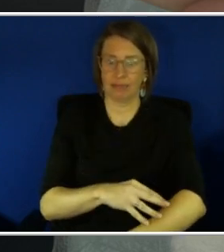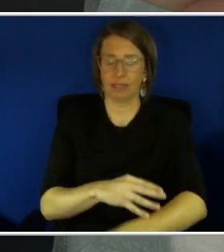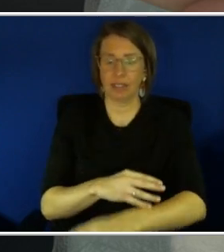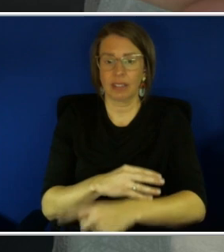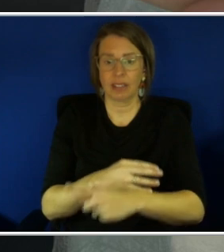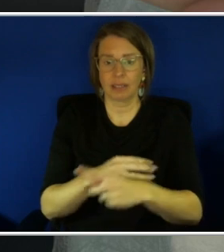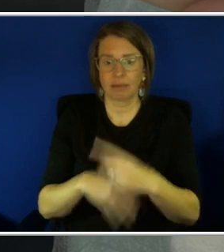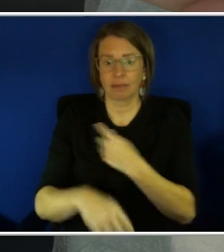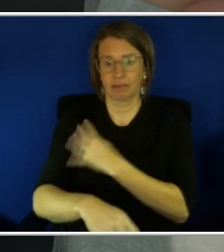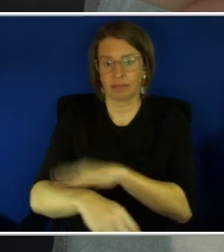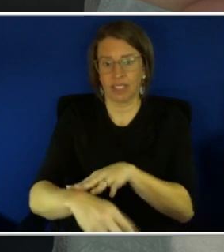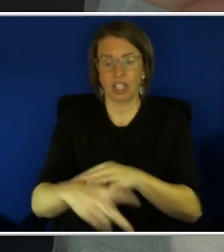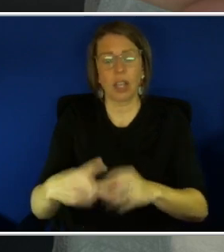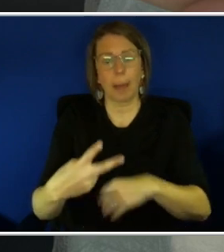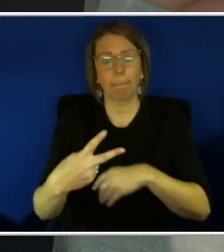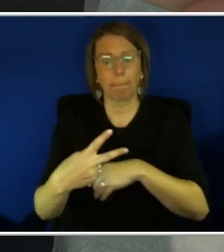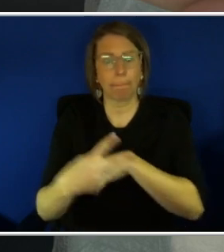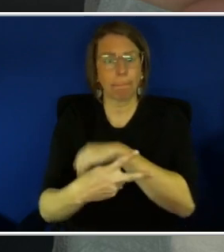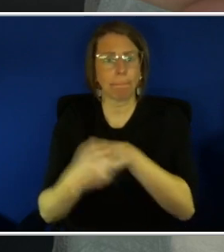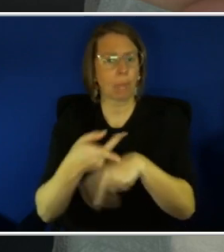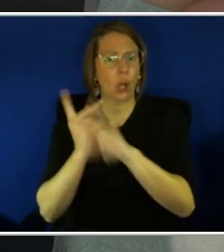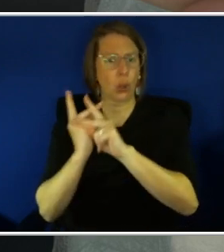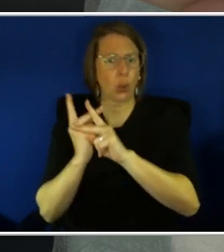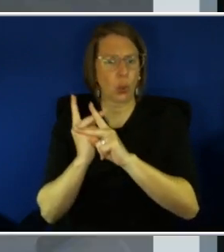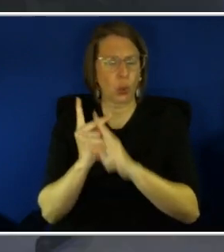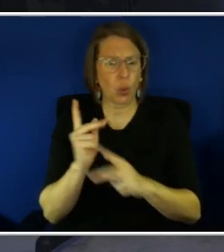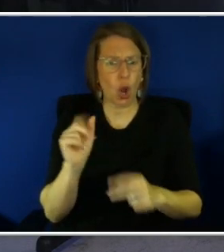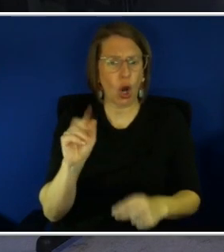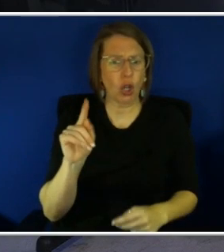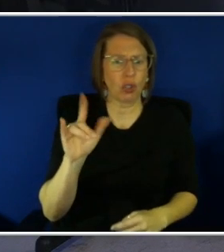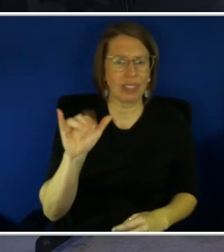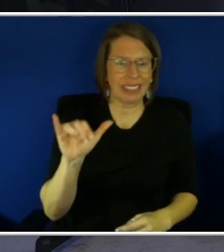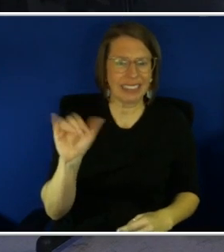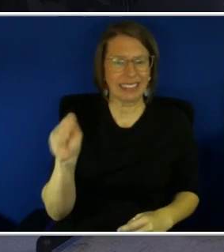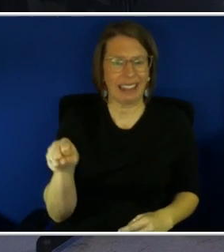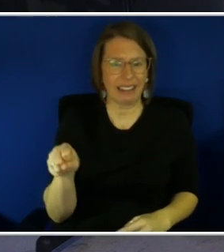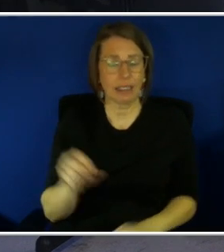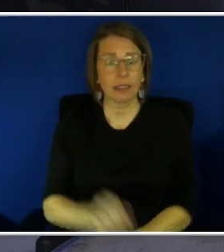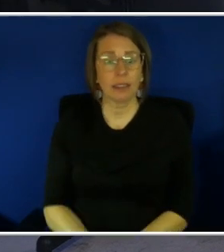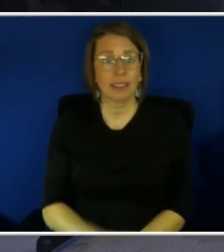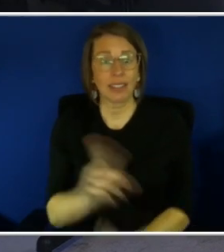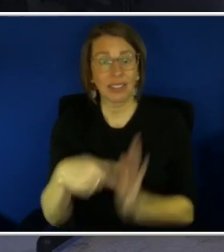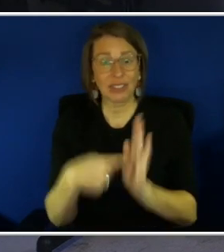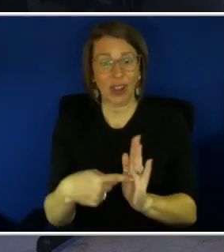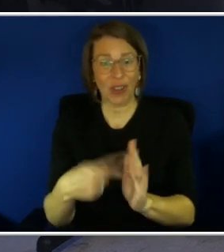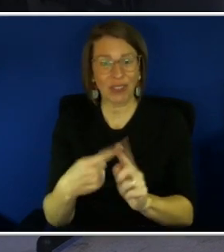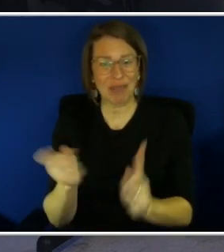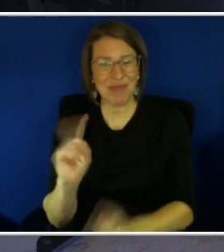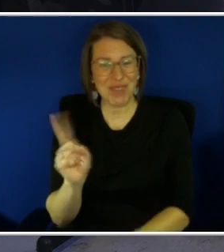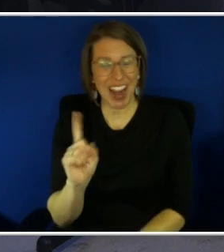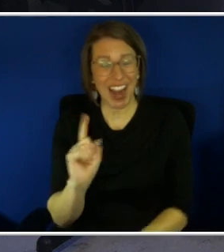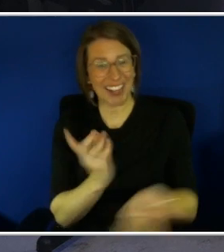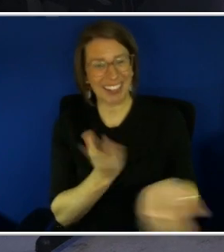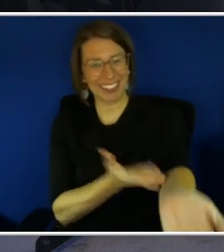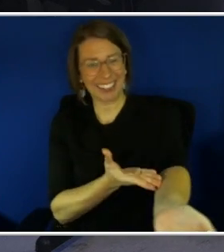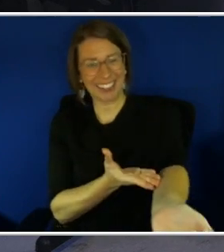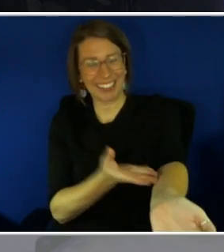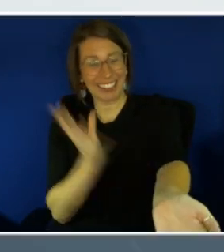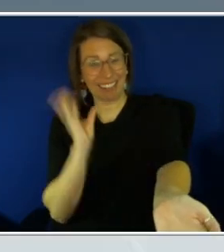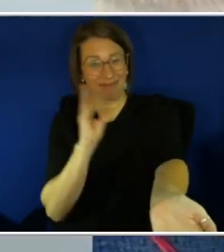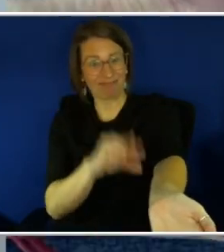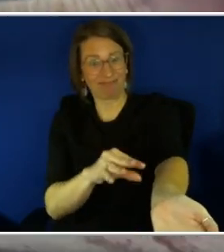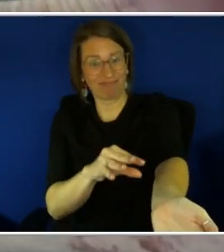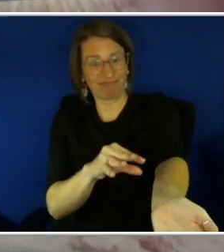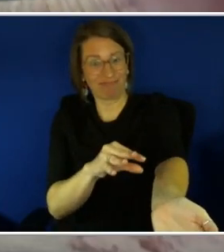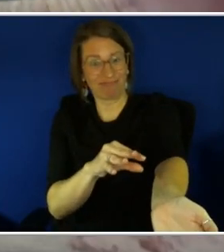borrow it. Yeah. All right, so, and you can even show us where they borrowed that from. Is that right? If the camera can zoom in on that